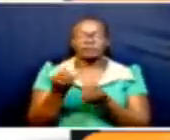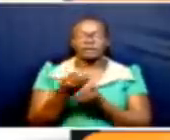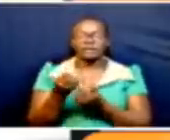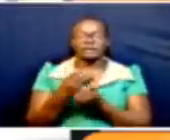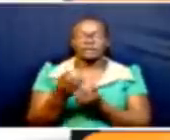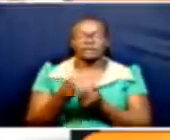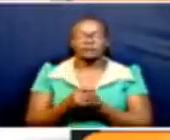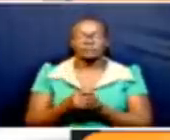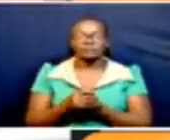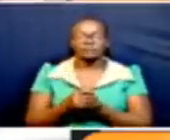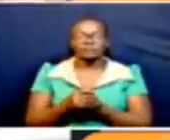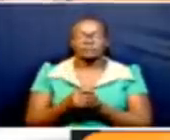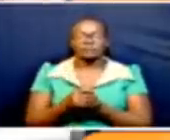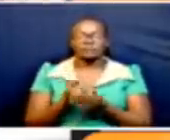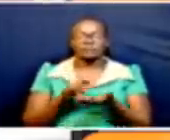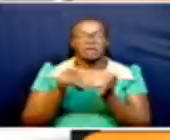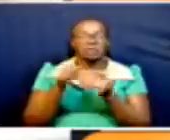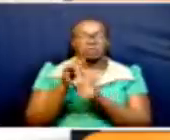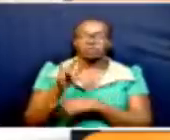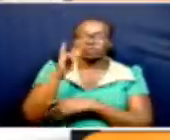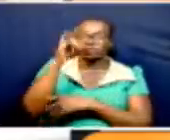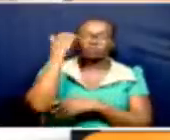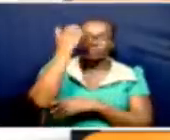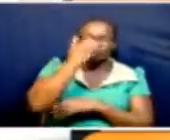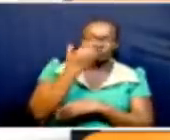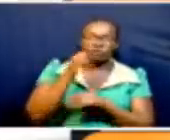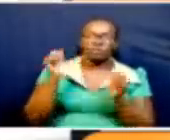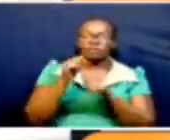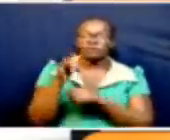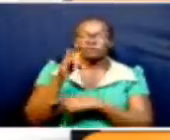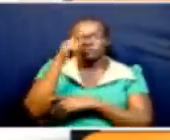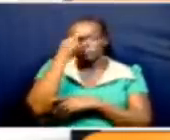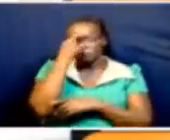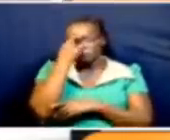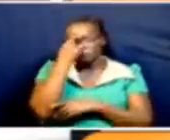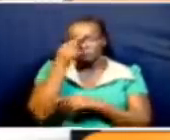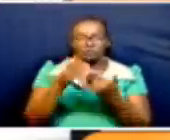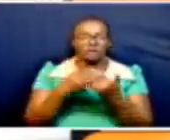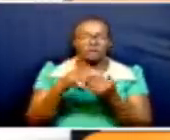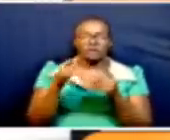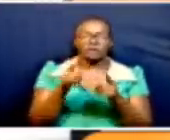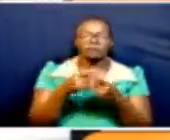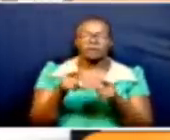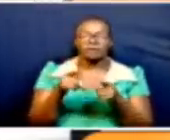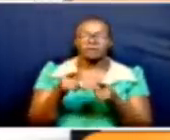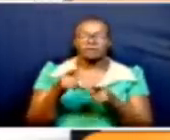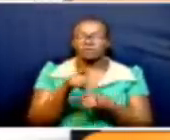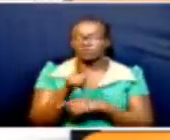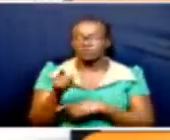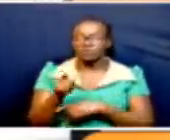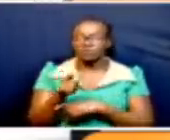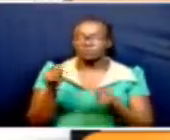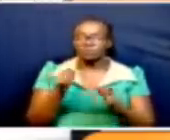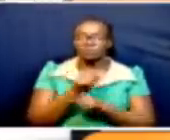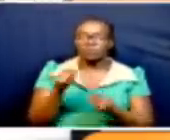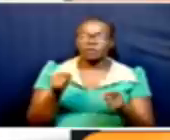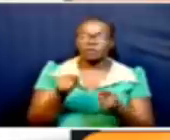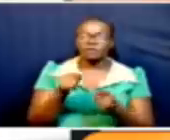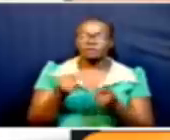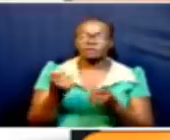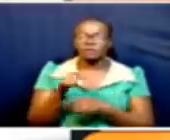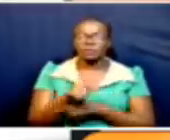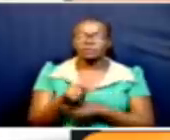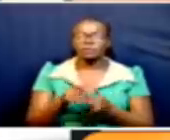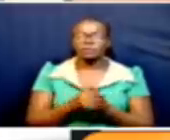and power to go to Europe, to go to India, mm-hmm, and treat themselves. But for the poor Kenyan, he doesn't have that power. No. We bring this